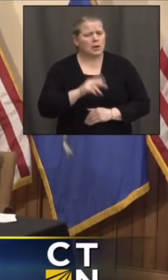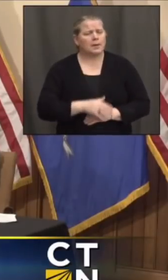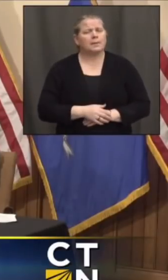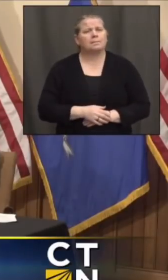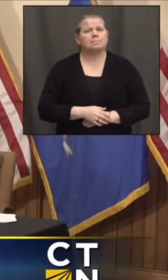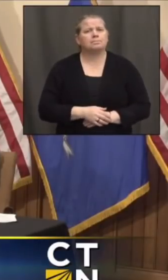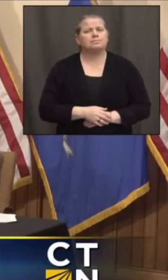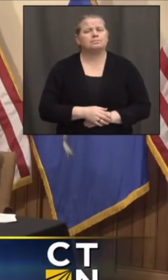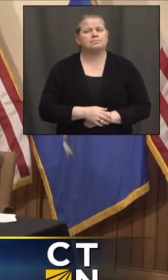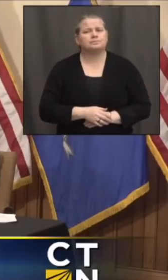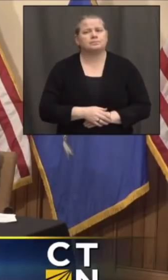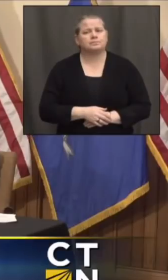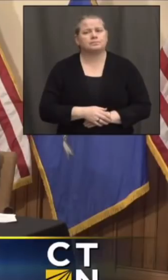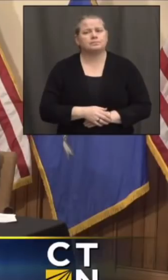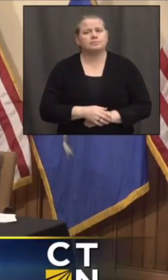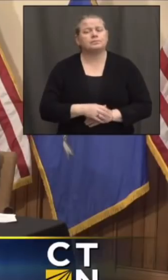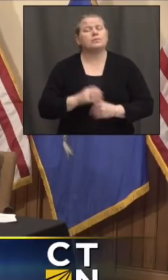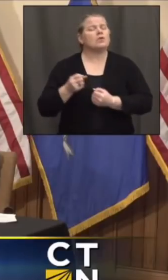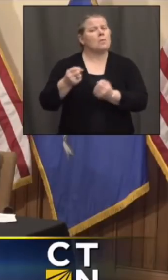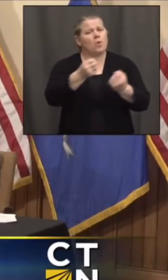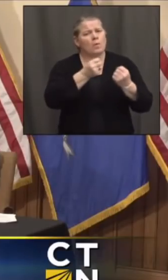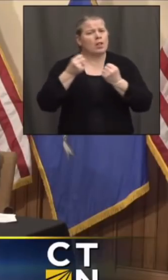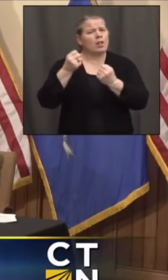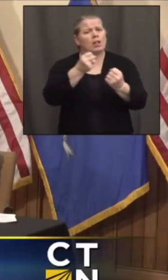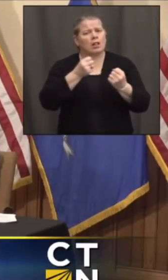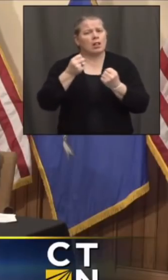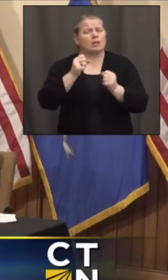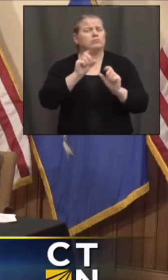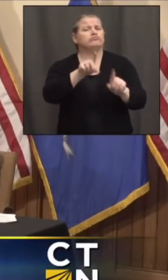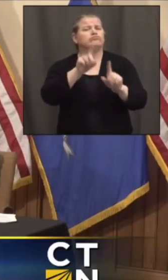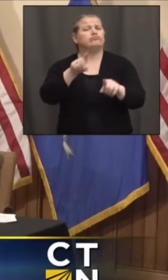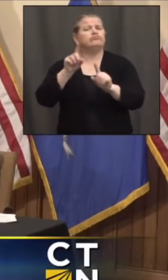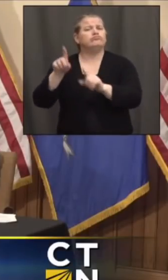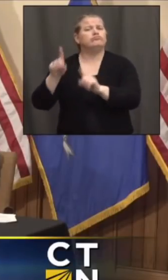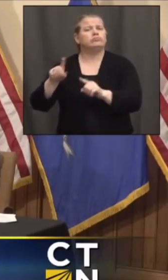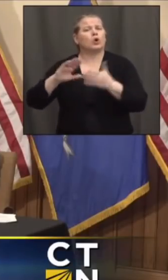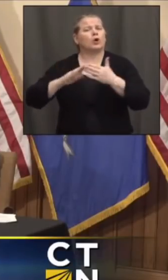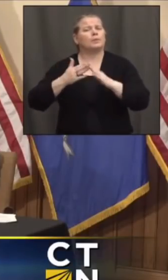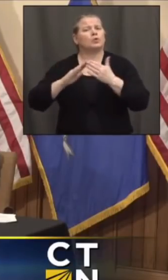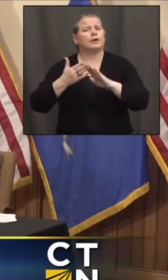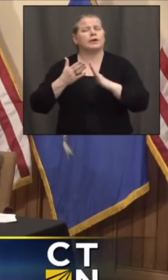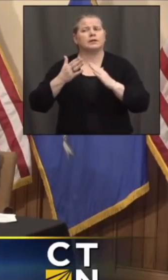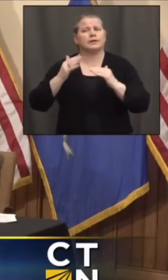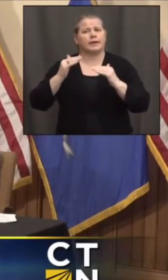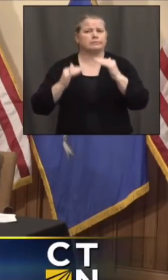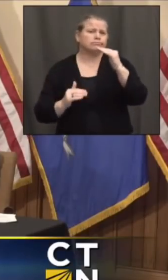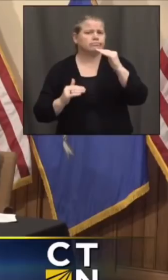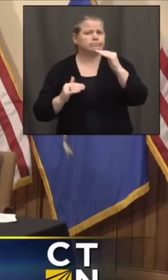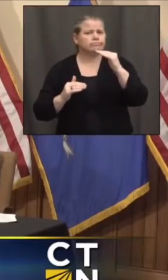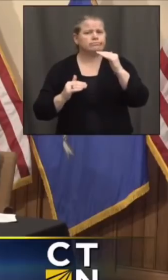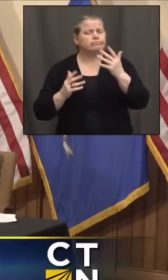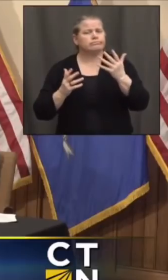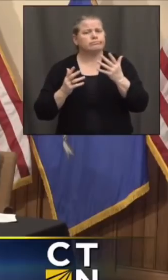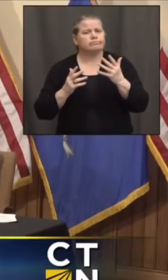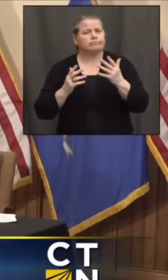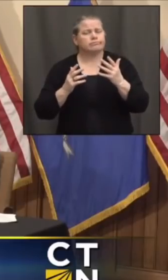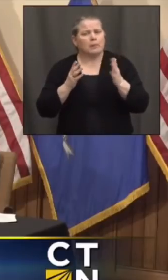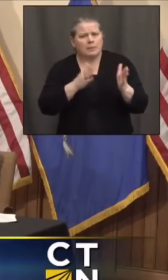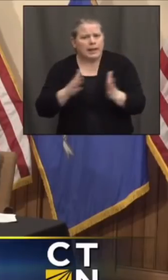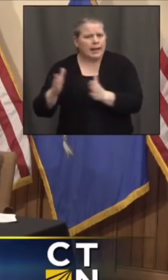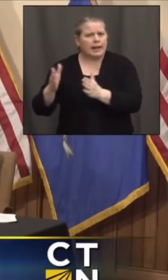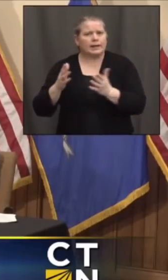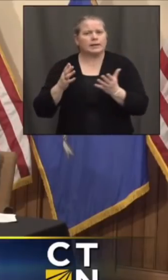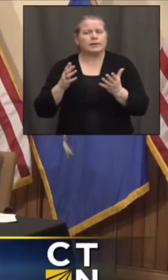the vulnerable communities, and how is the social vulnerability index going